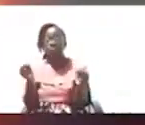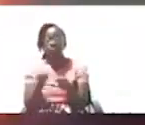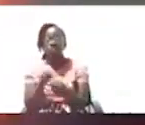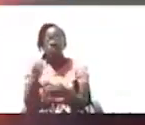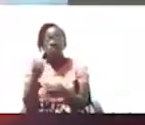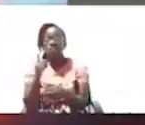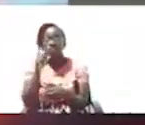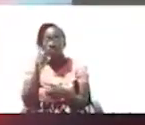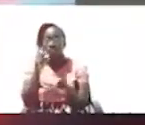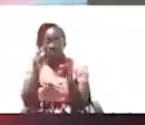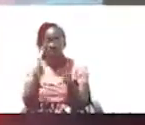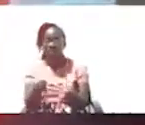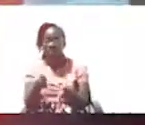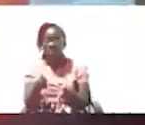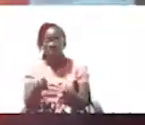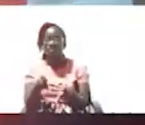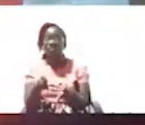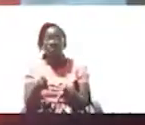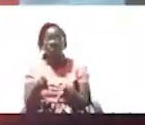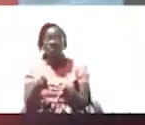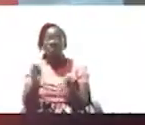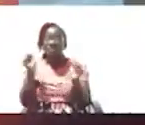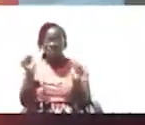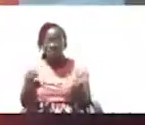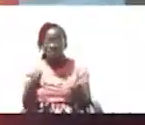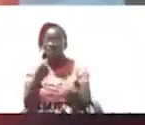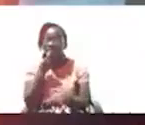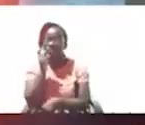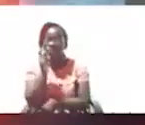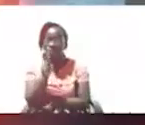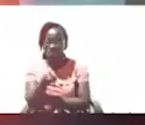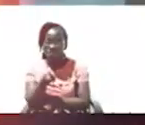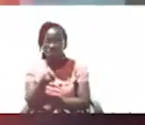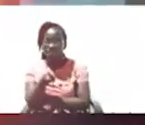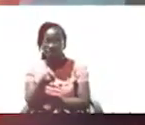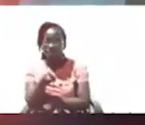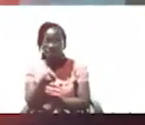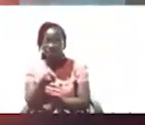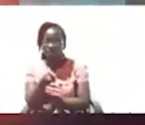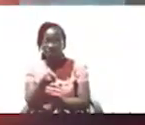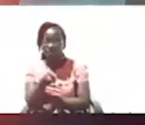is the accredited command to speak